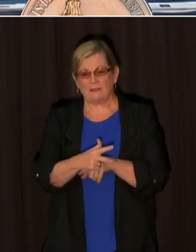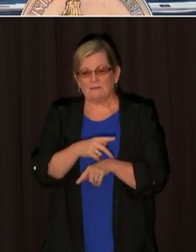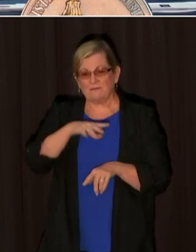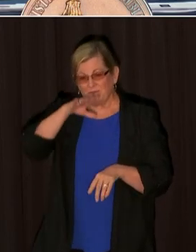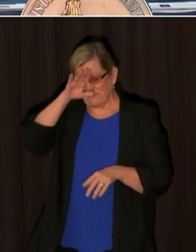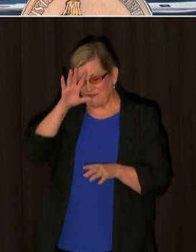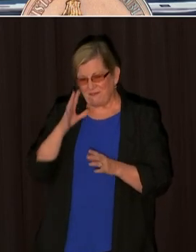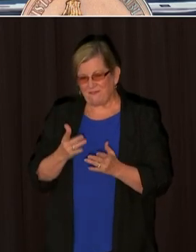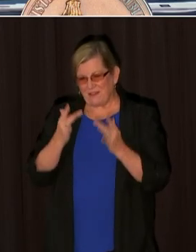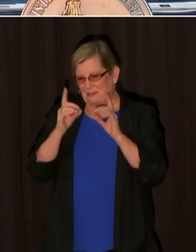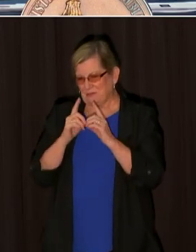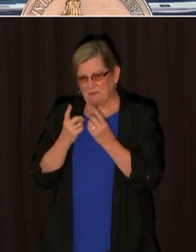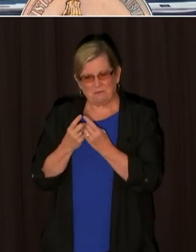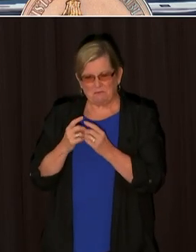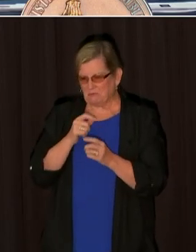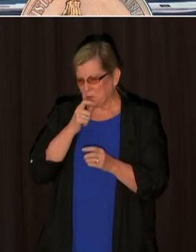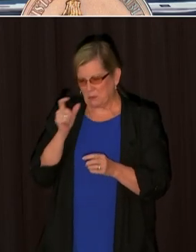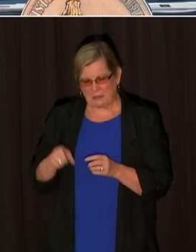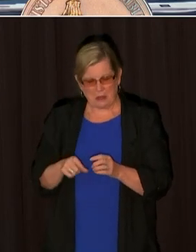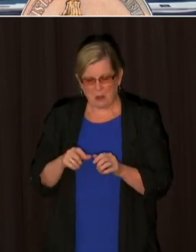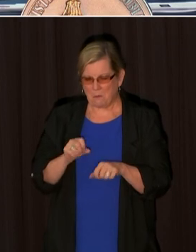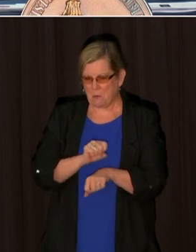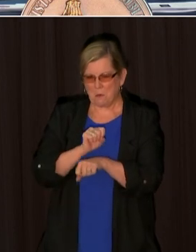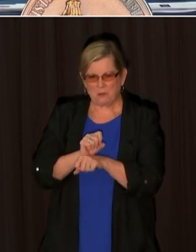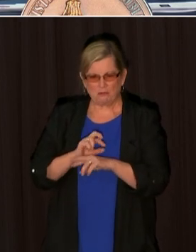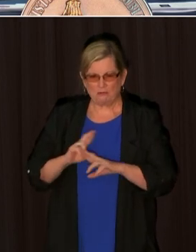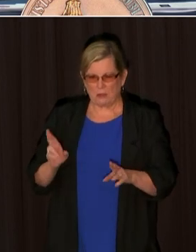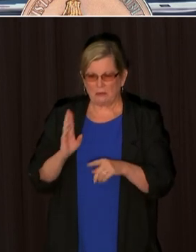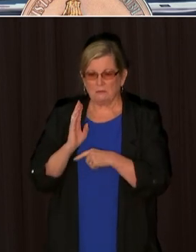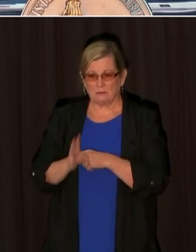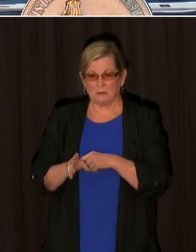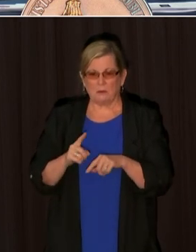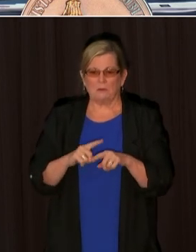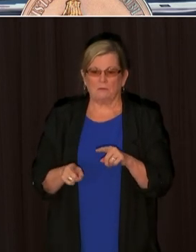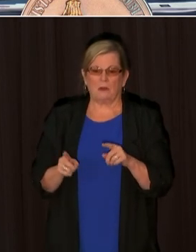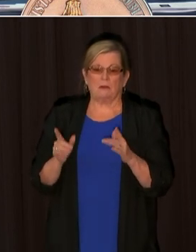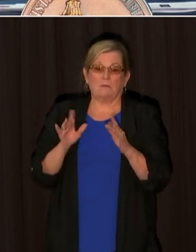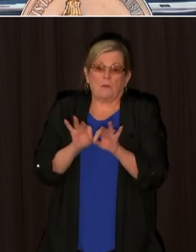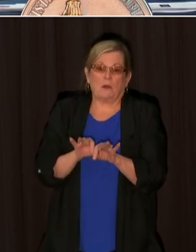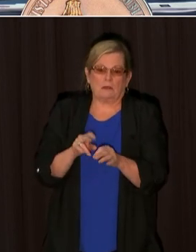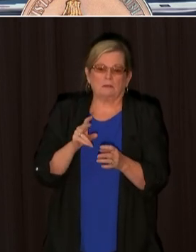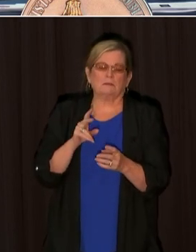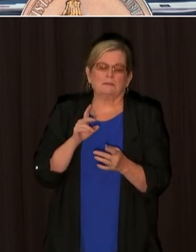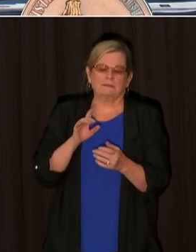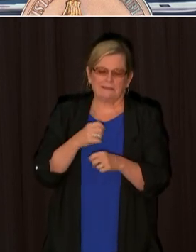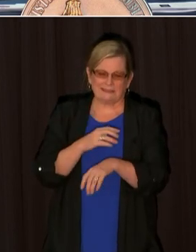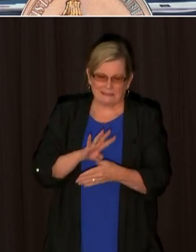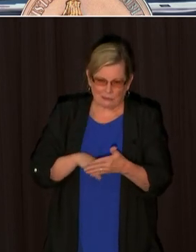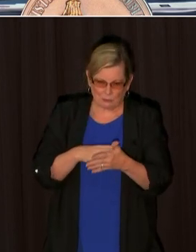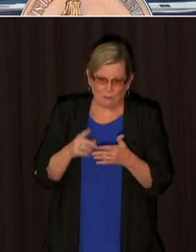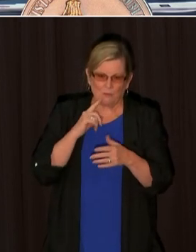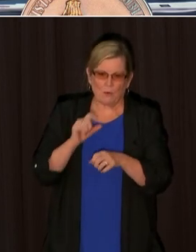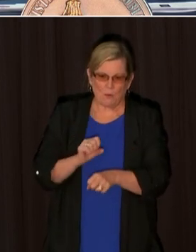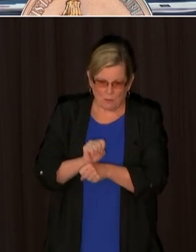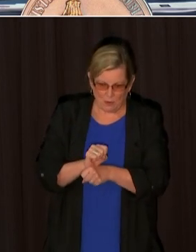sites. You can find the schedule in the locations of both testing sites at